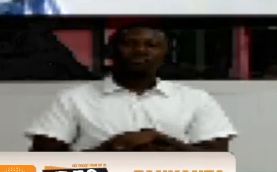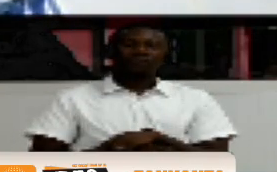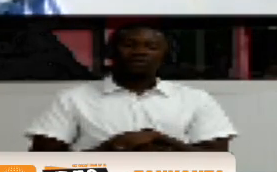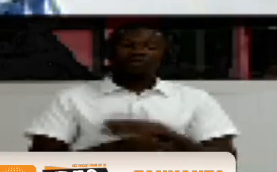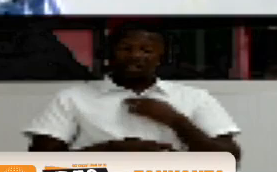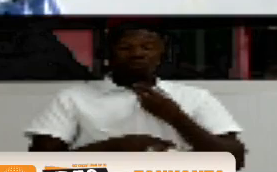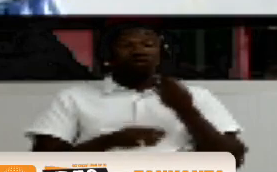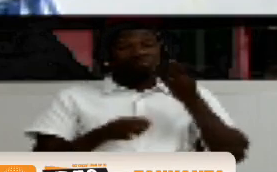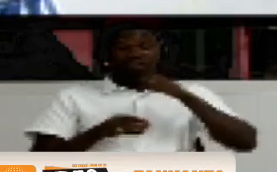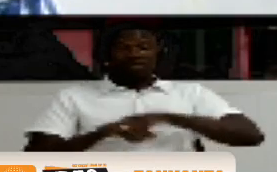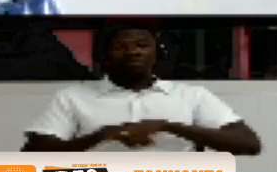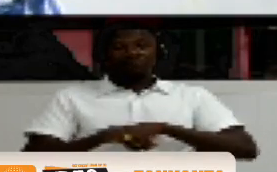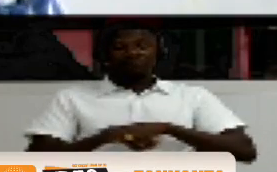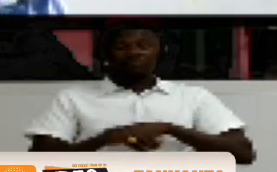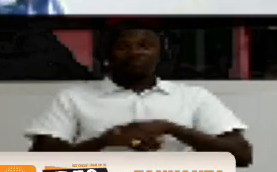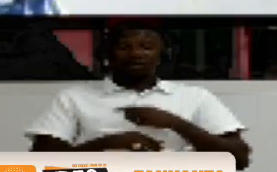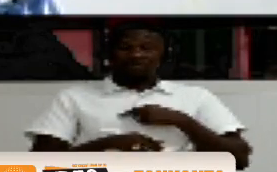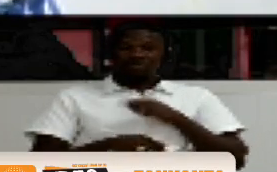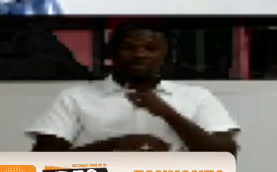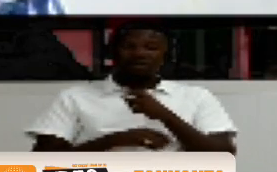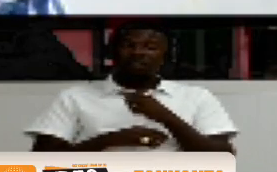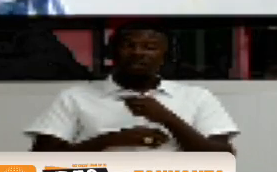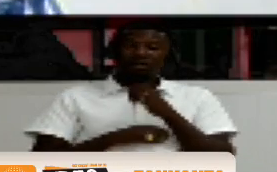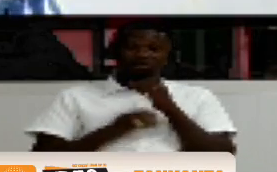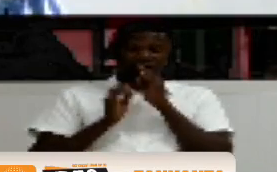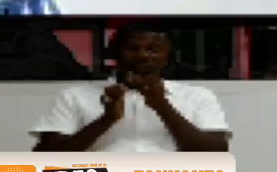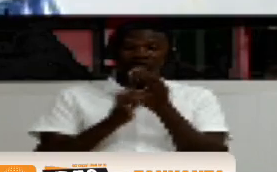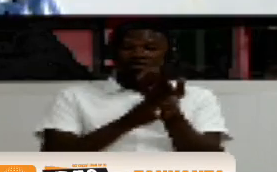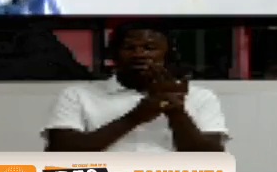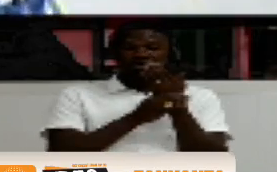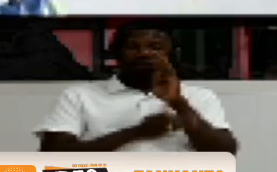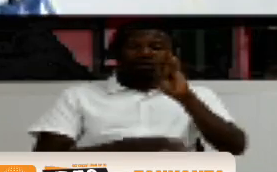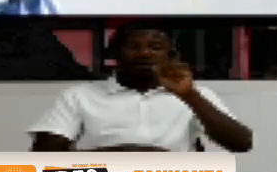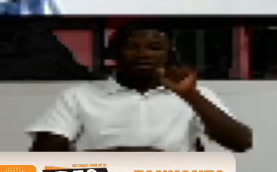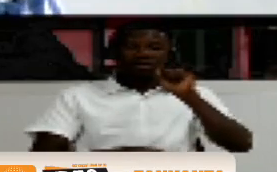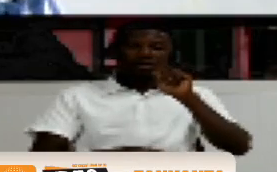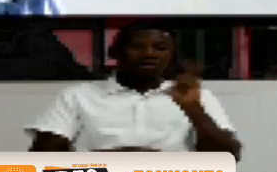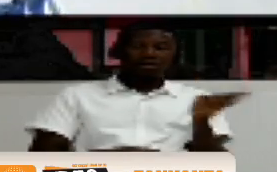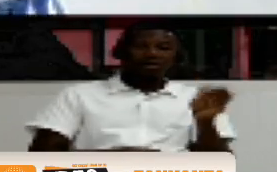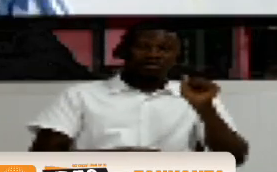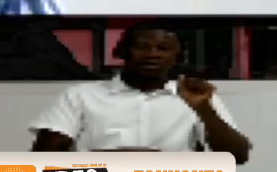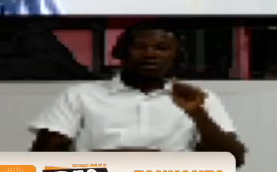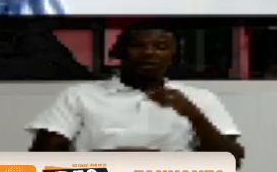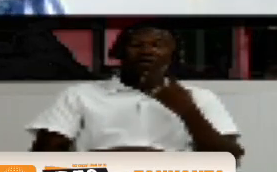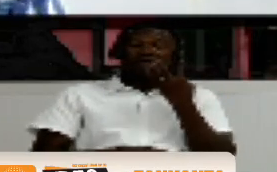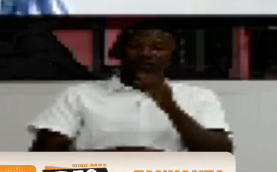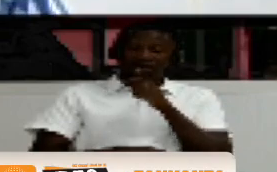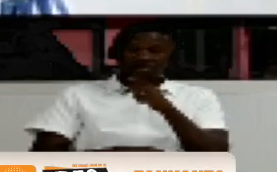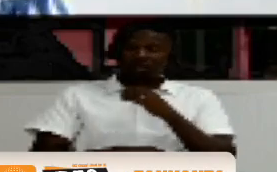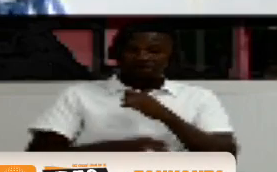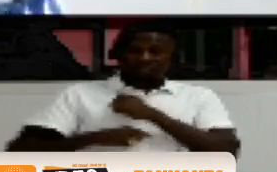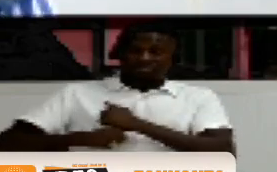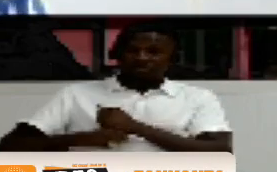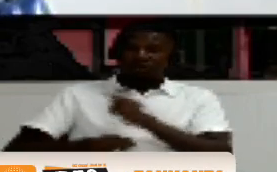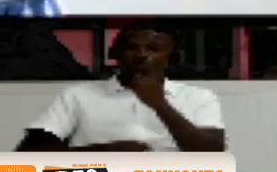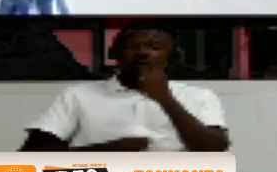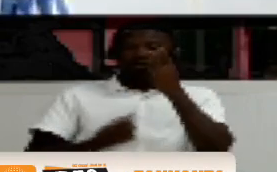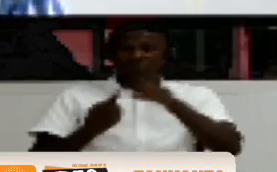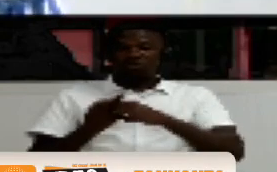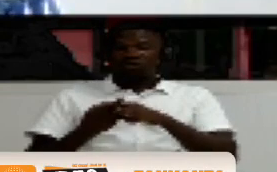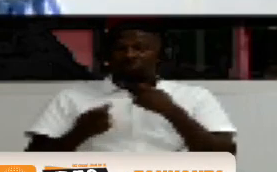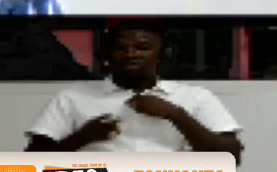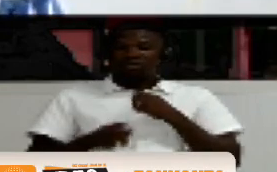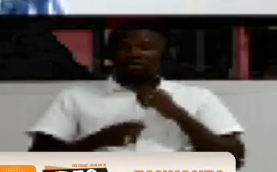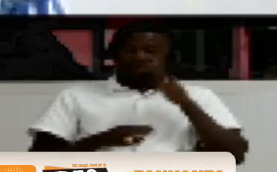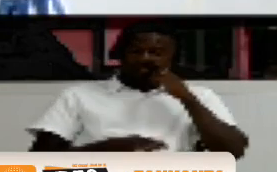And at some time they attended Dr. Baha if he can keep us for another 1 month so they could try and see if they